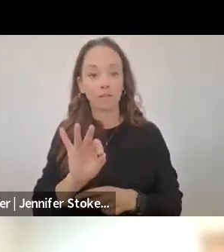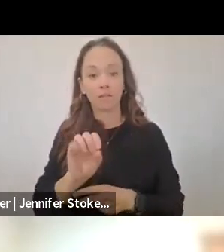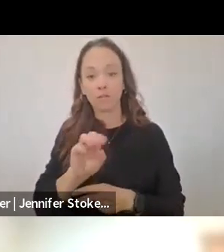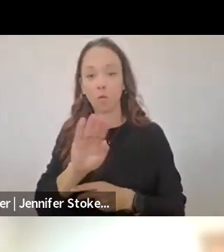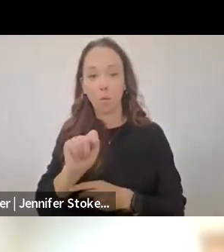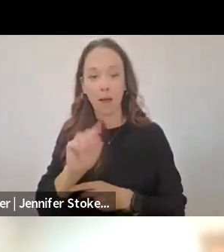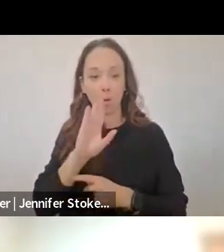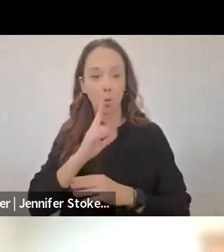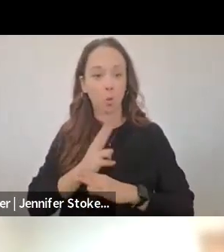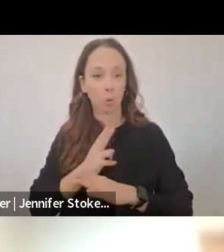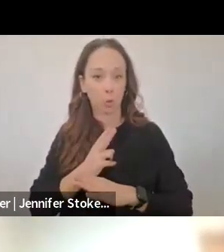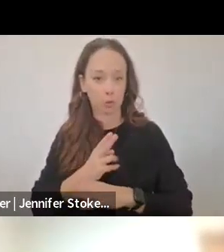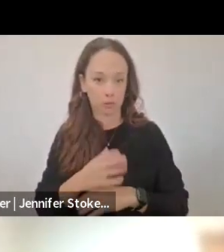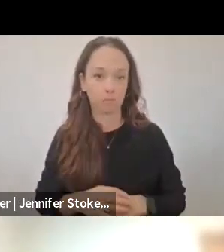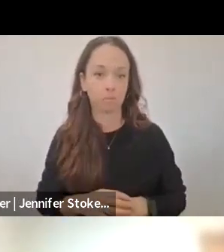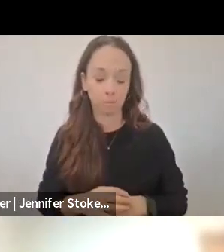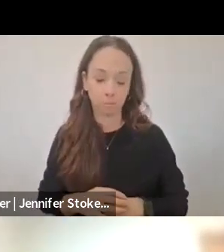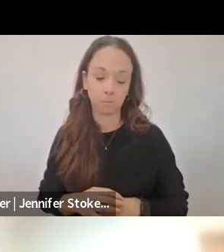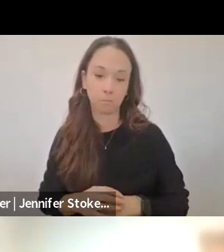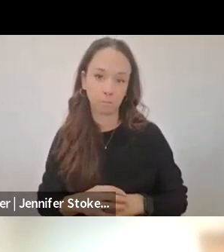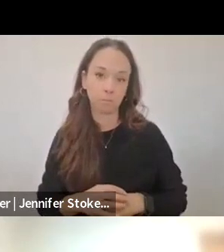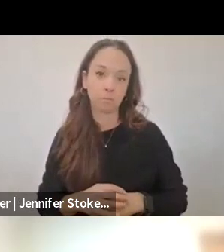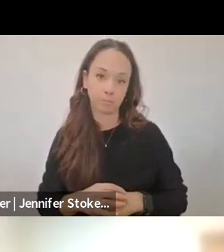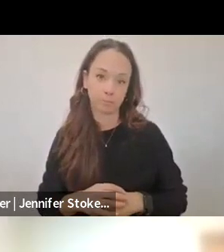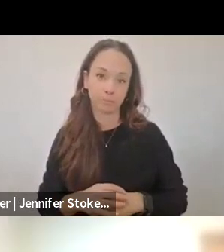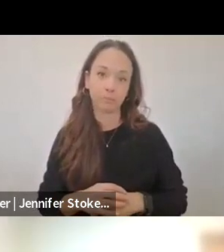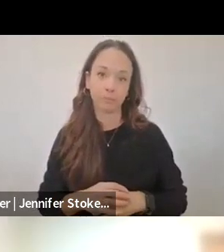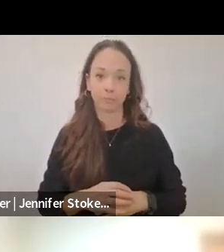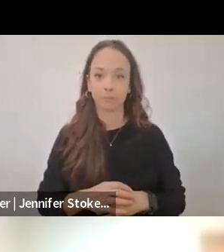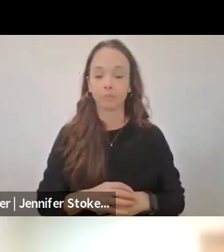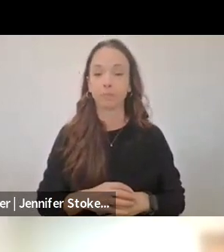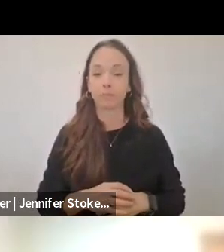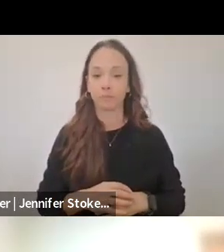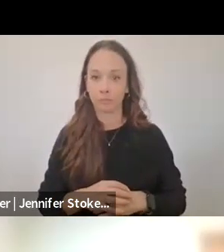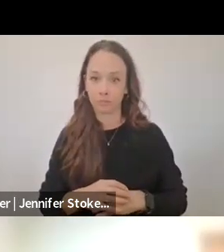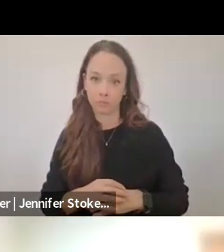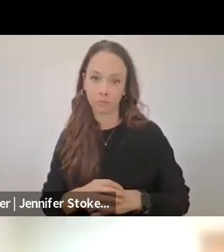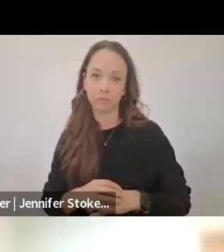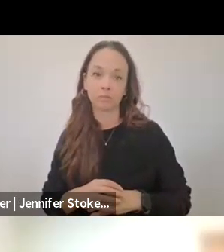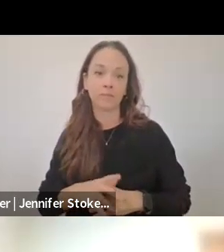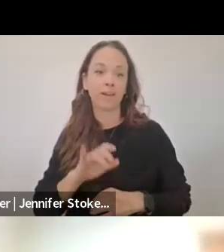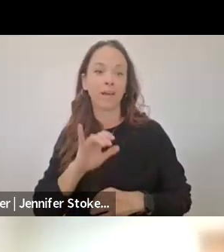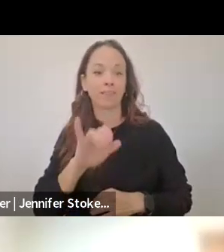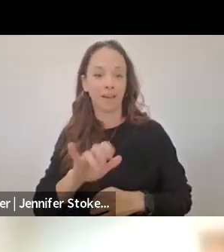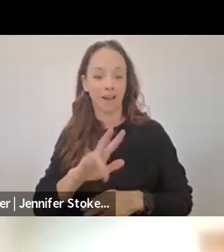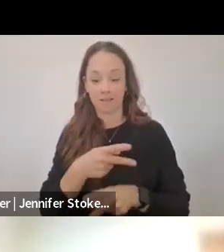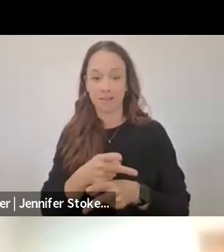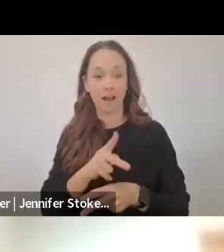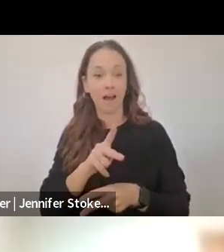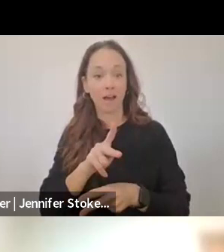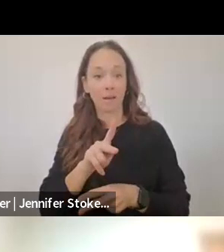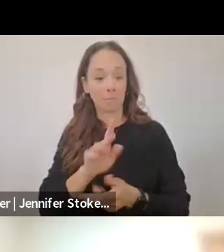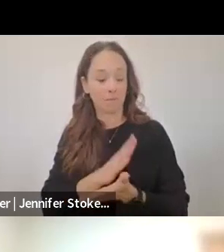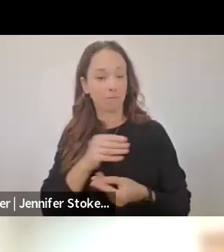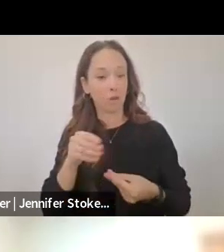the document in order for us to determine, are we doing this on-site, or are we sending it to the vendor? Who's